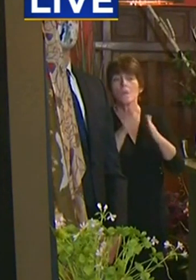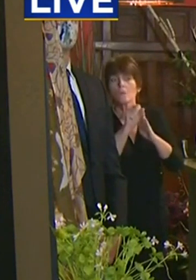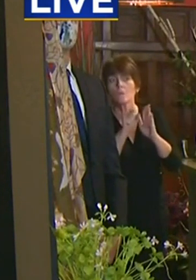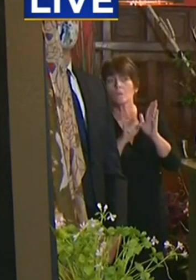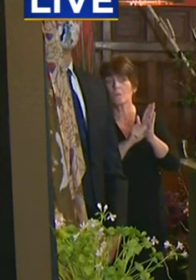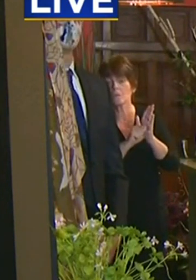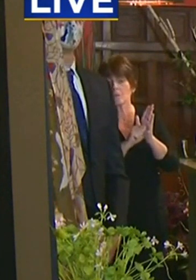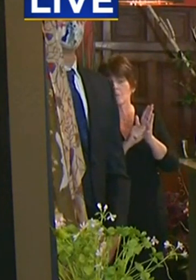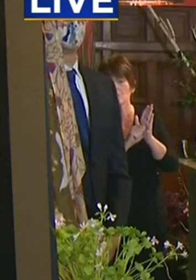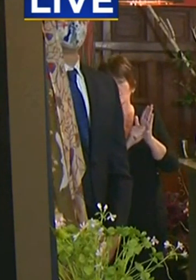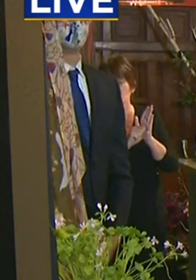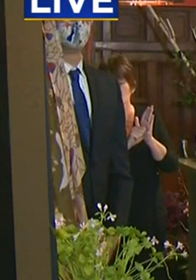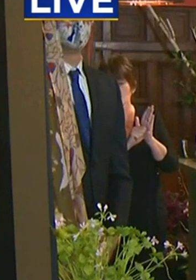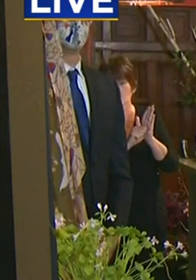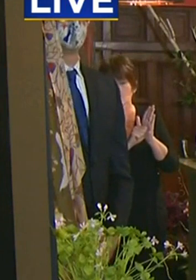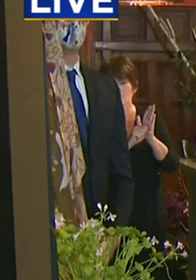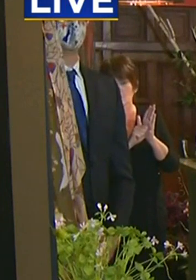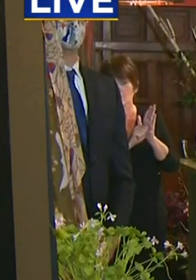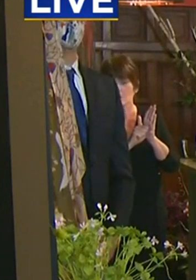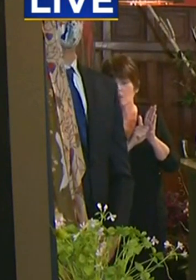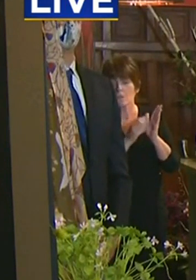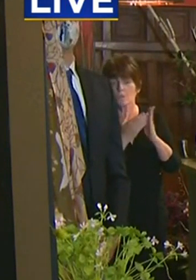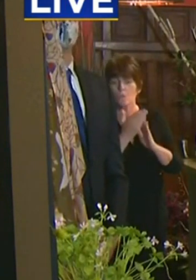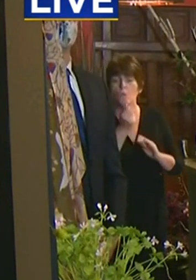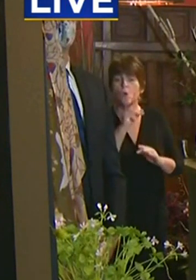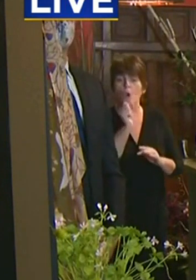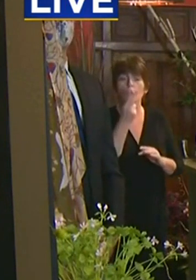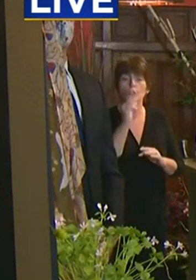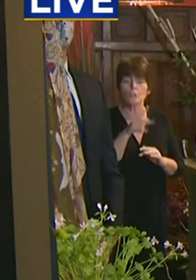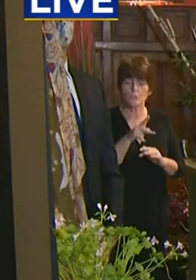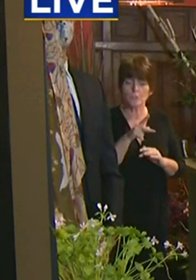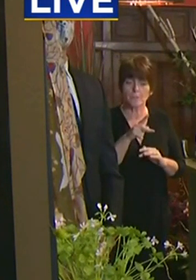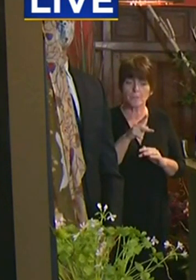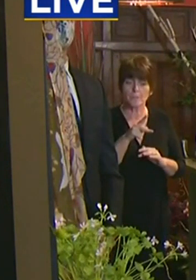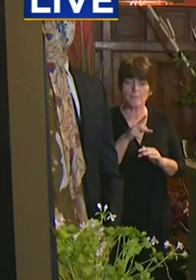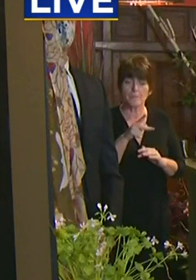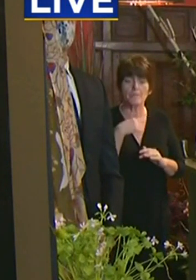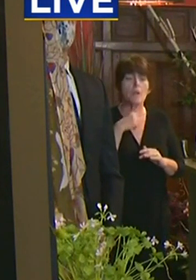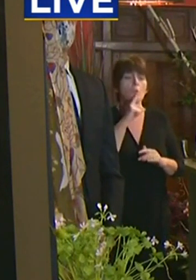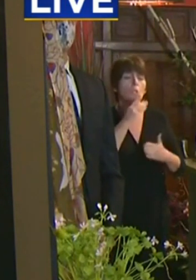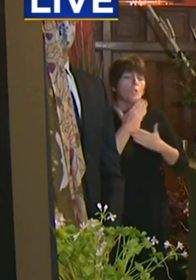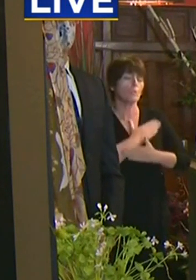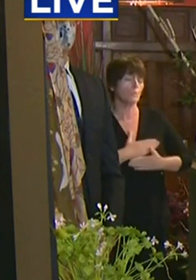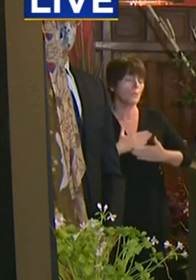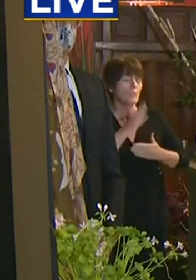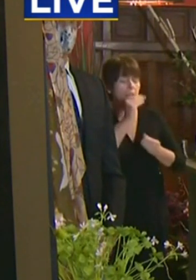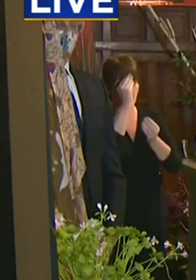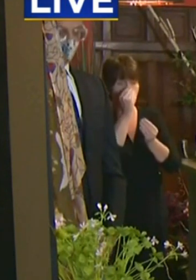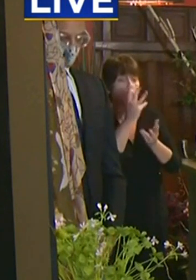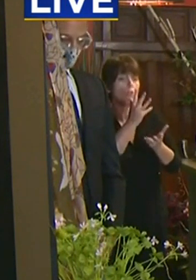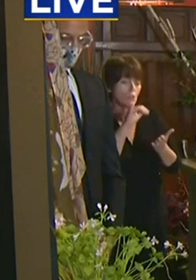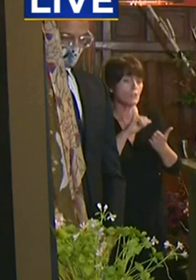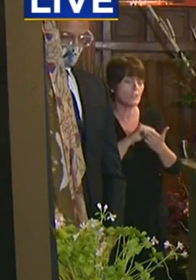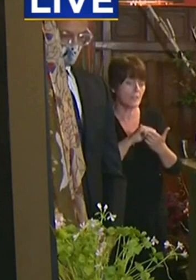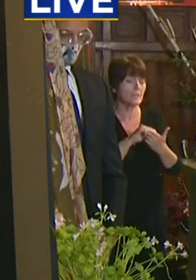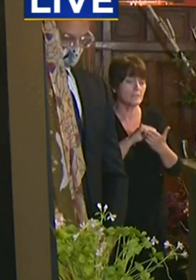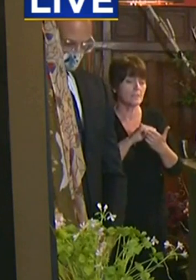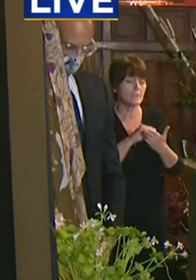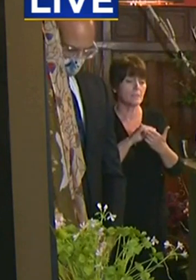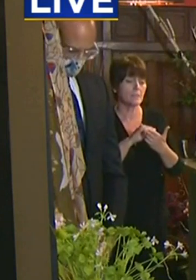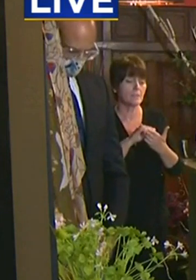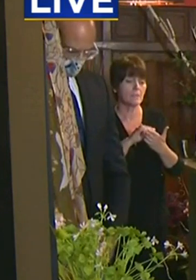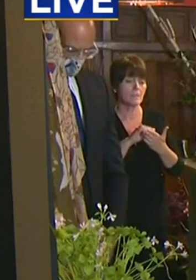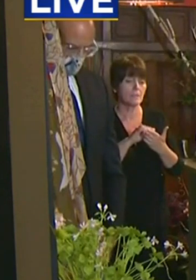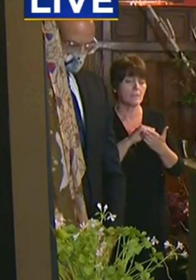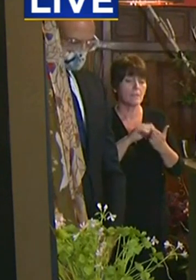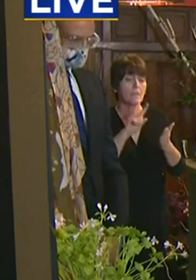most consequential election of our lifetime. And I appreciate your acknowledgement again, as this is not a